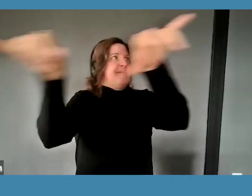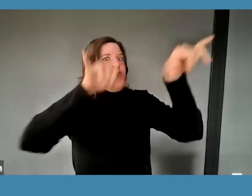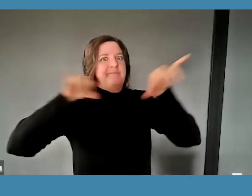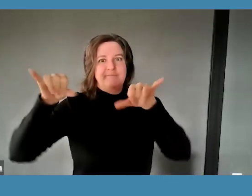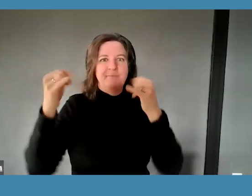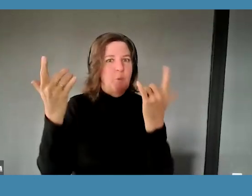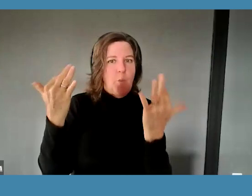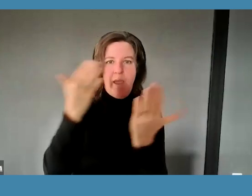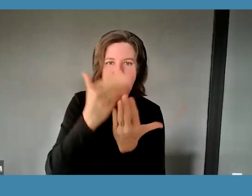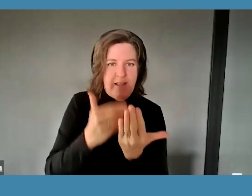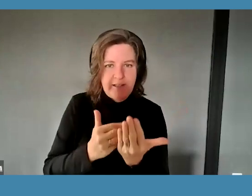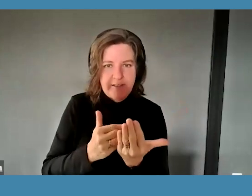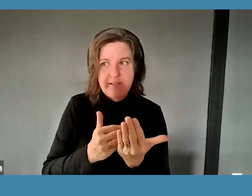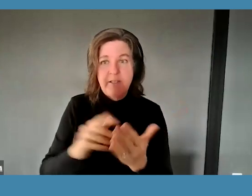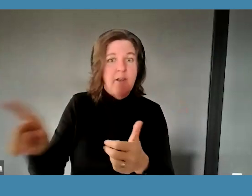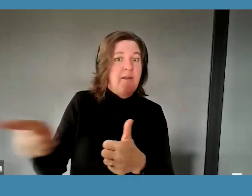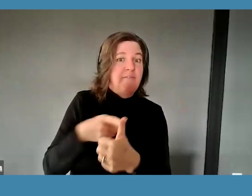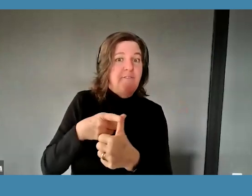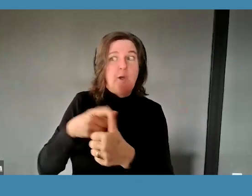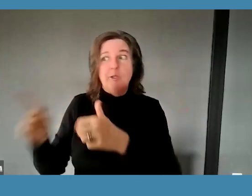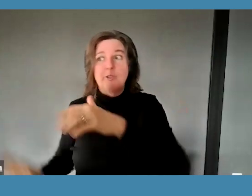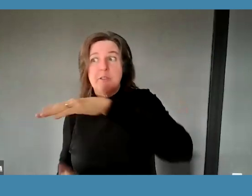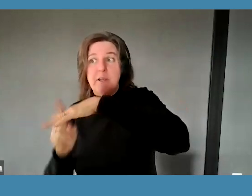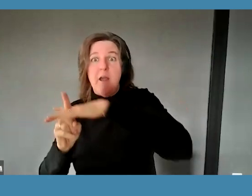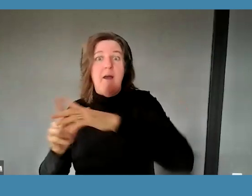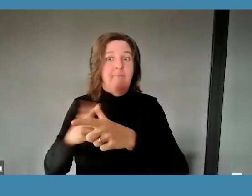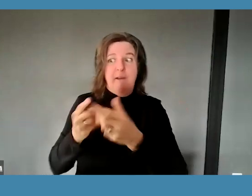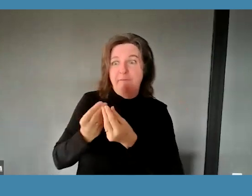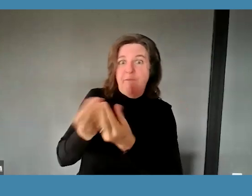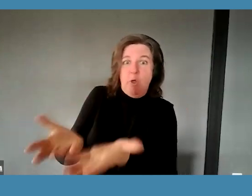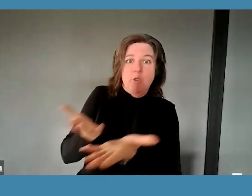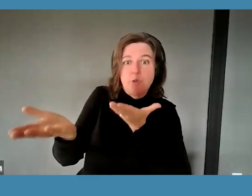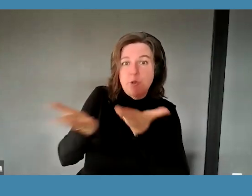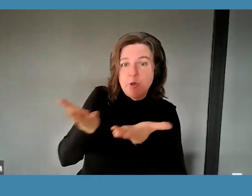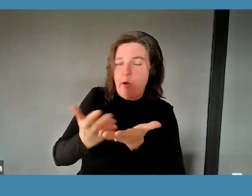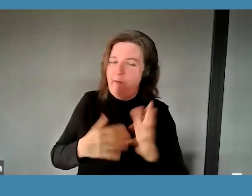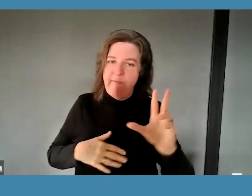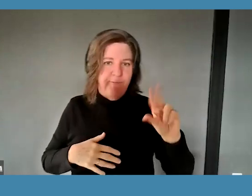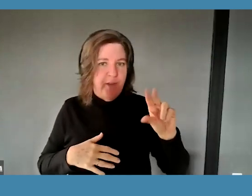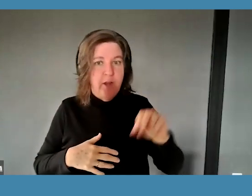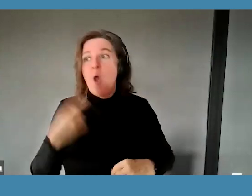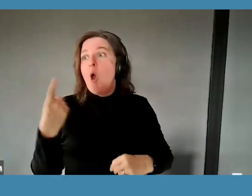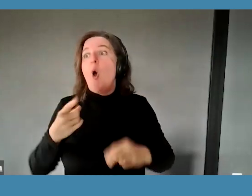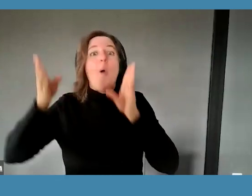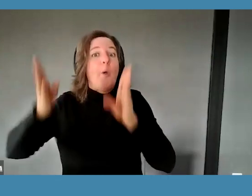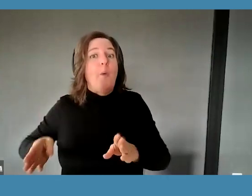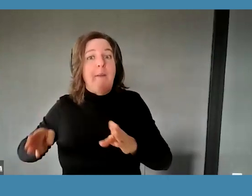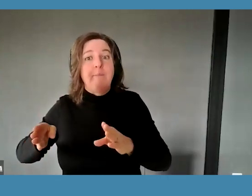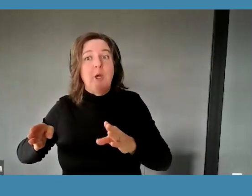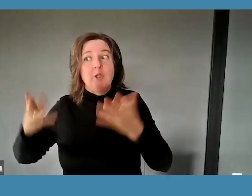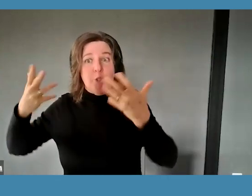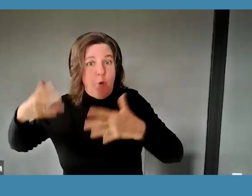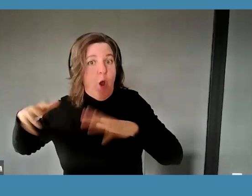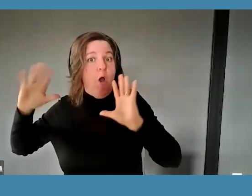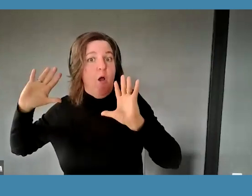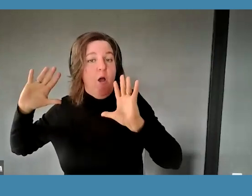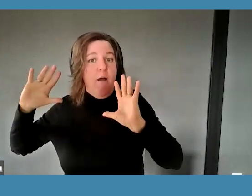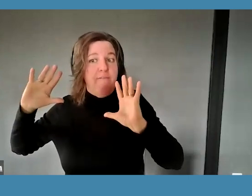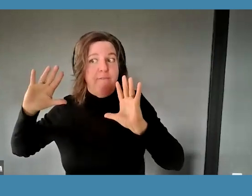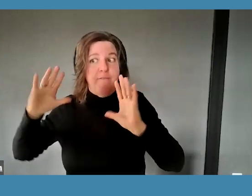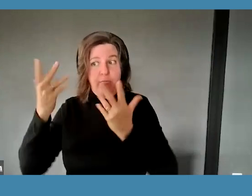know, first come, first served, or, when one person comes off the wait list, you move up a spot. It doesn't work that